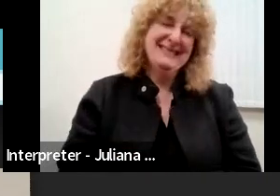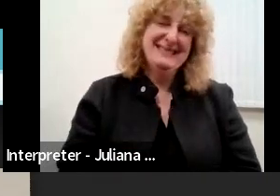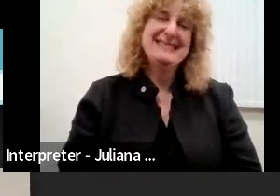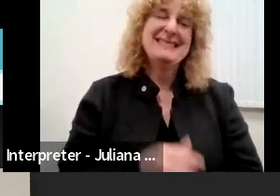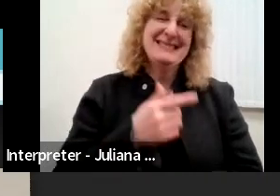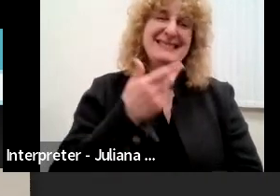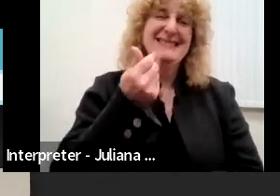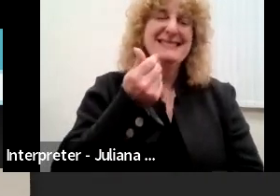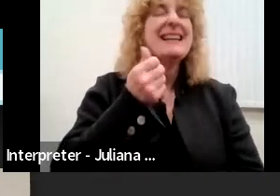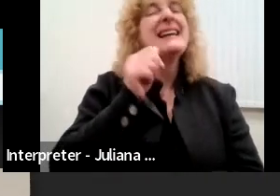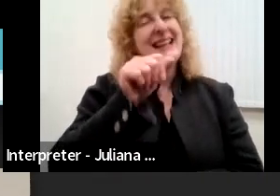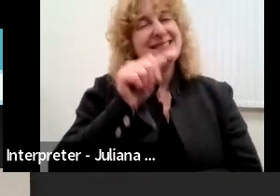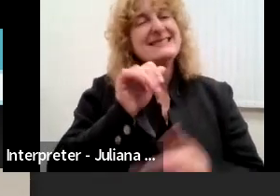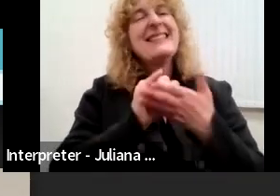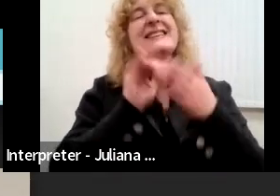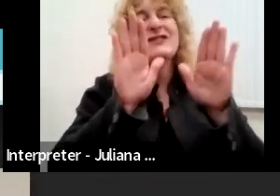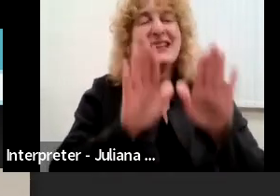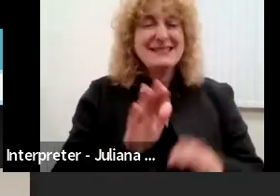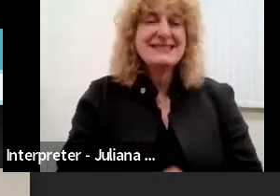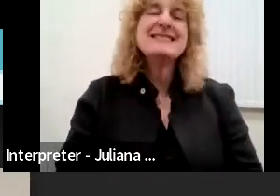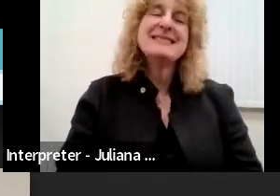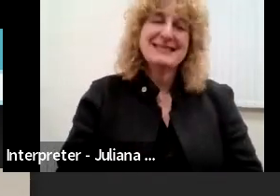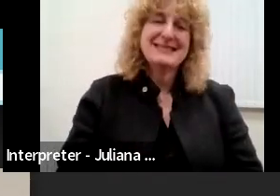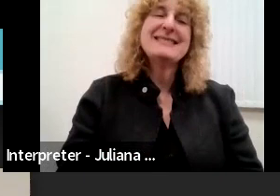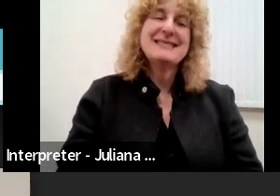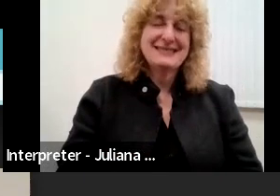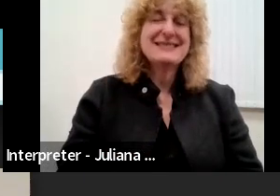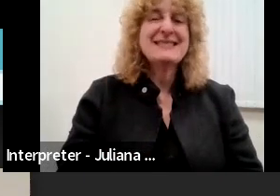Okay, great. So Happy we'll to be in keep touch, going. Kimberly. Yeah.